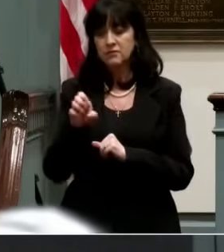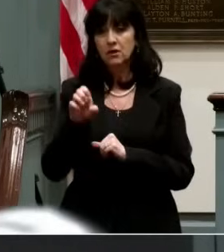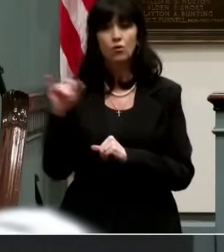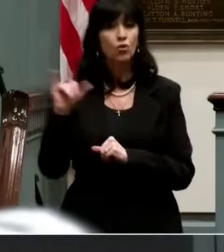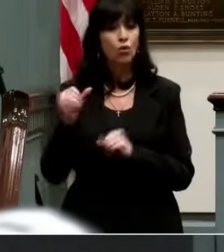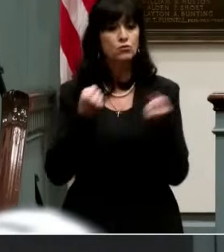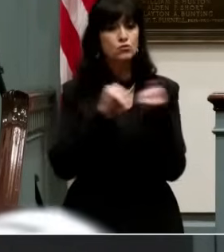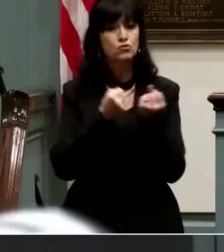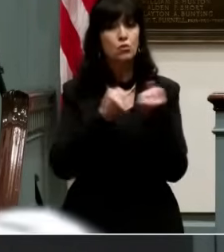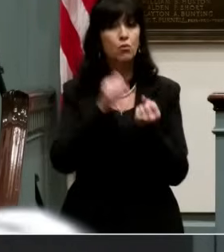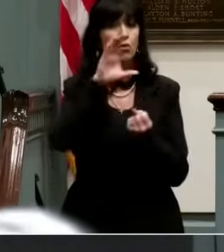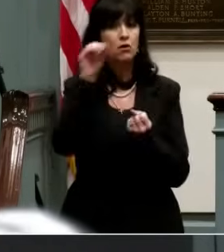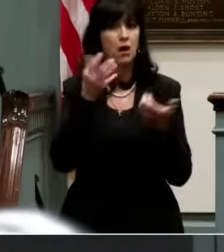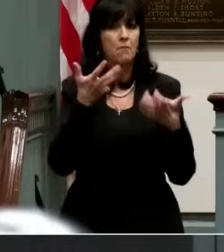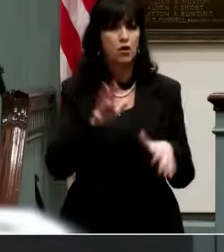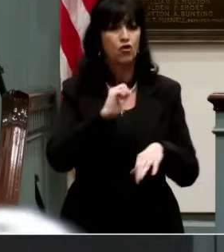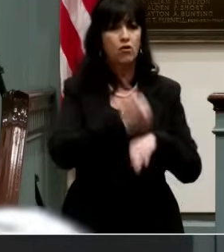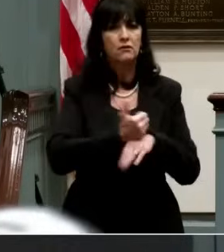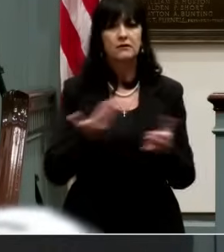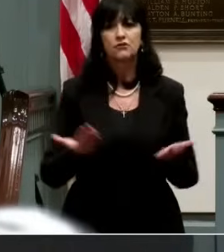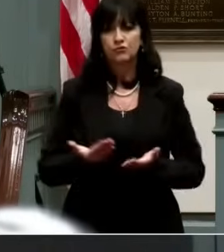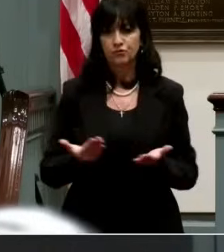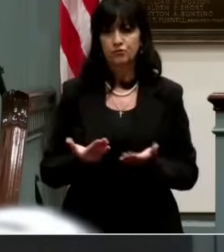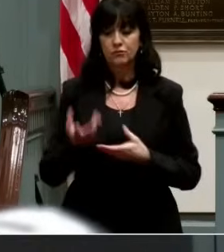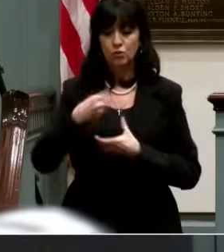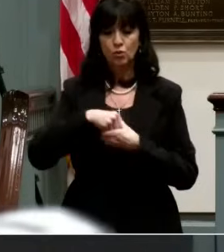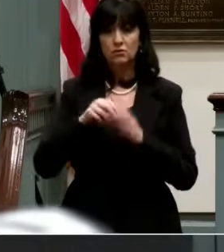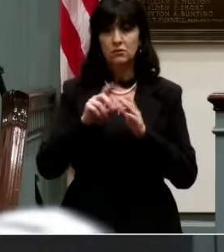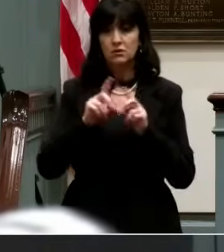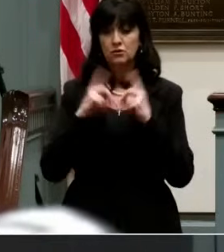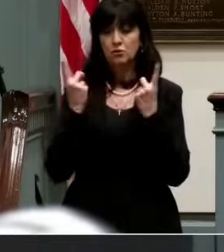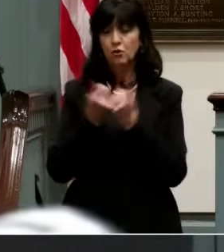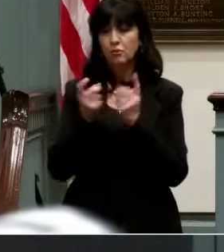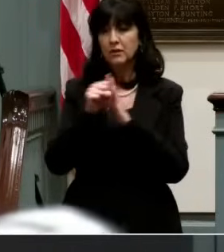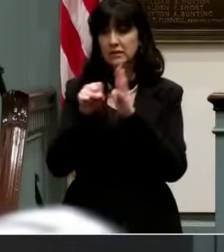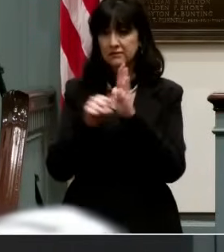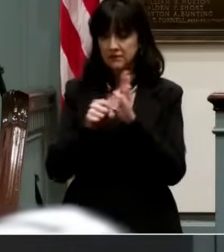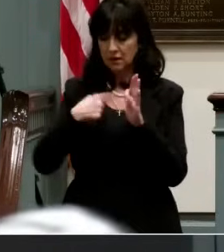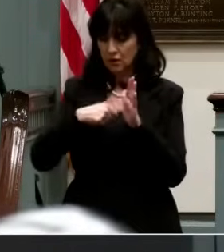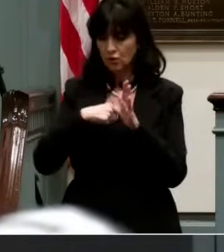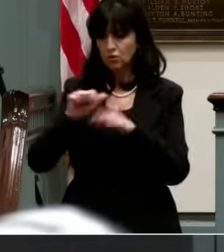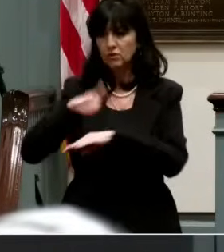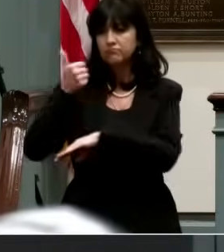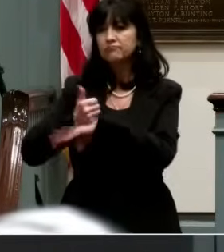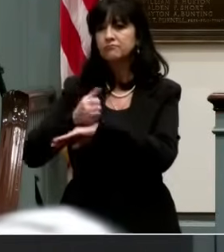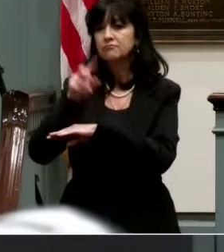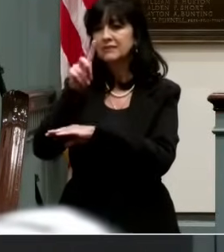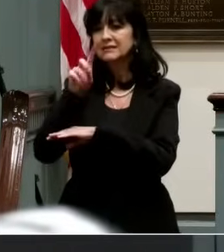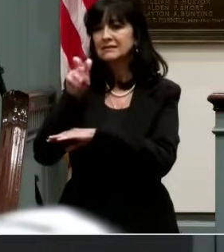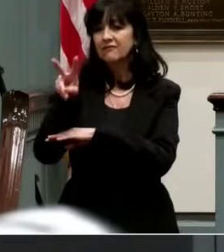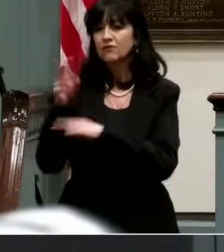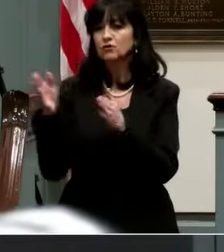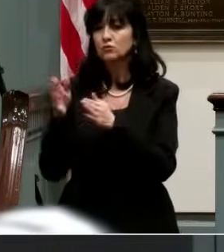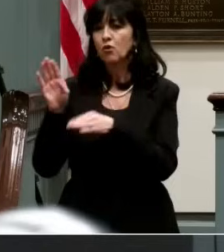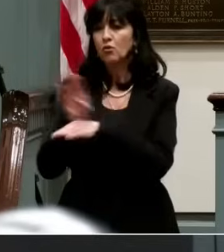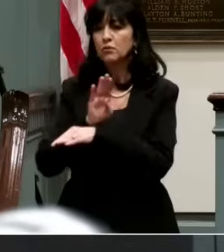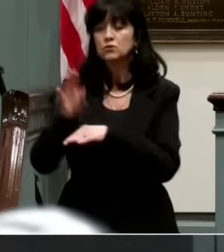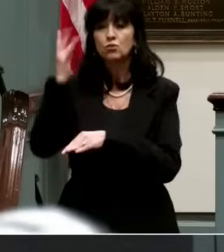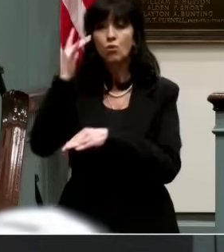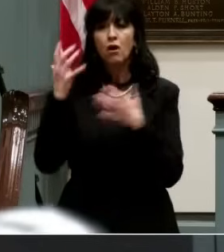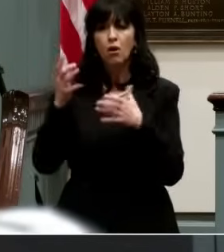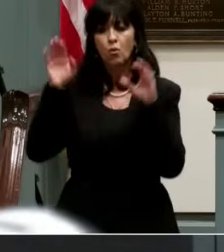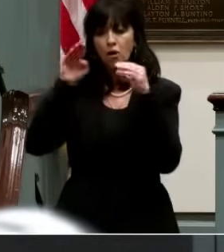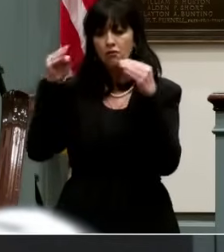here. Within the Department of State, we created a division of small business to put a hyper-focus on